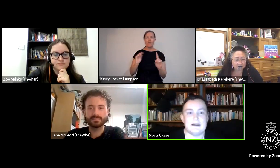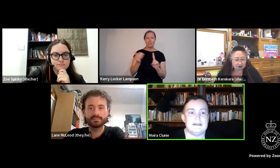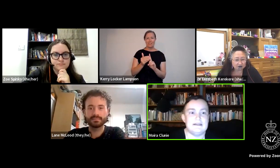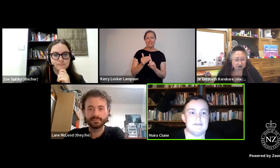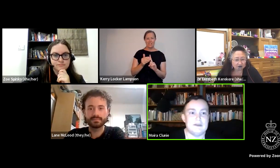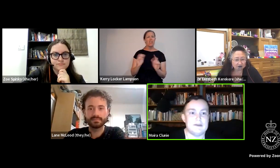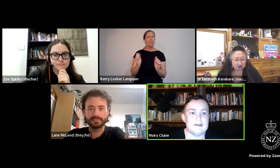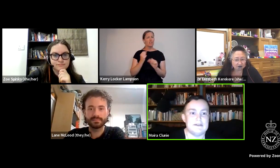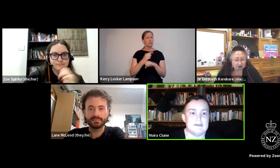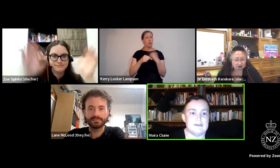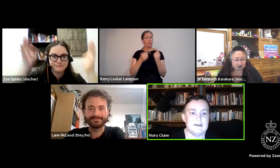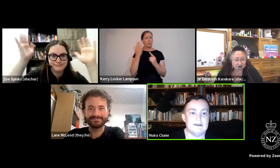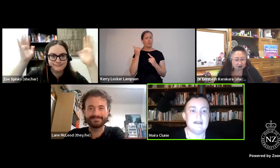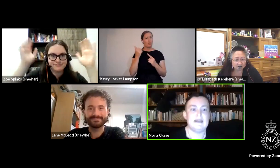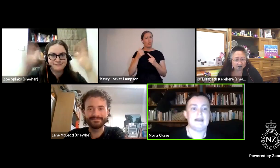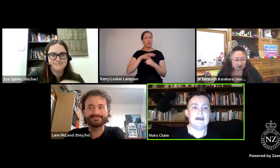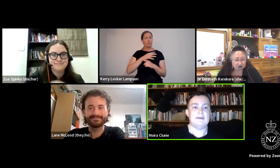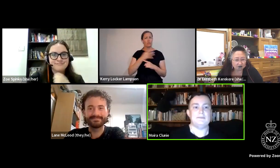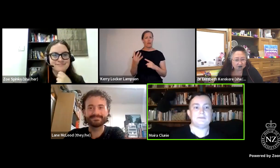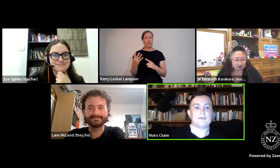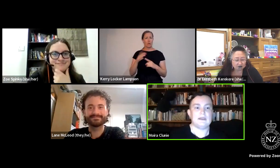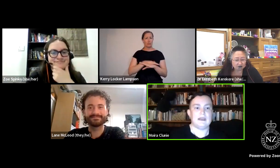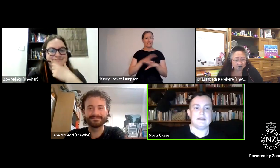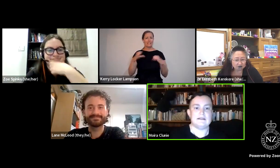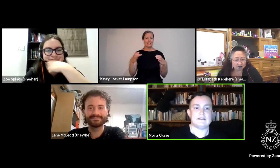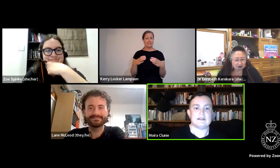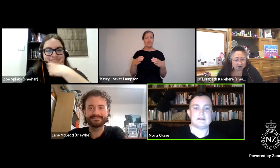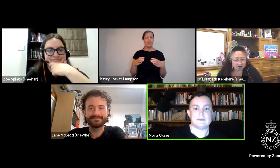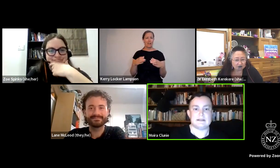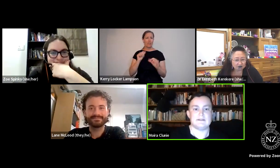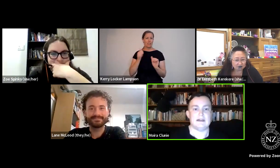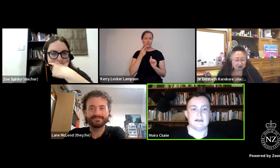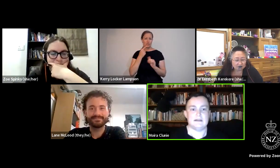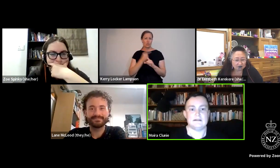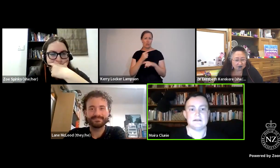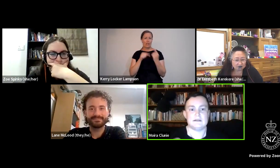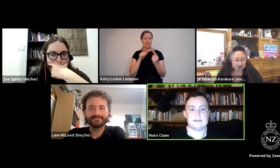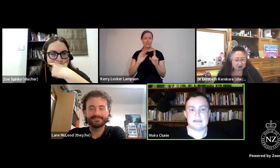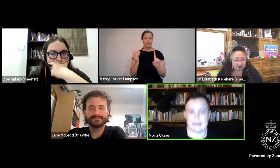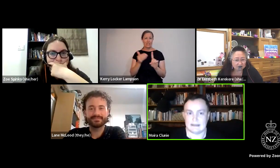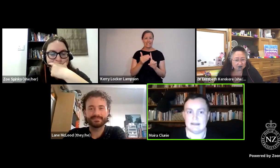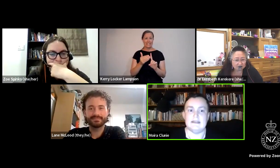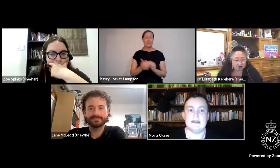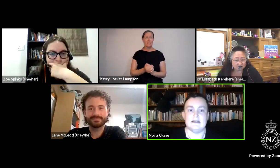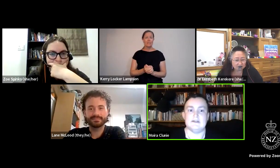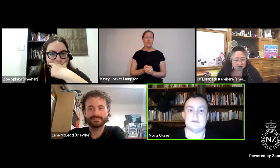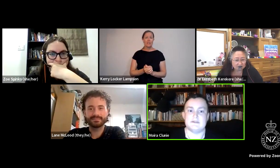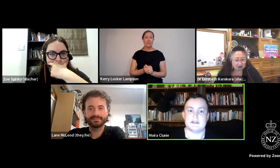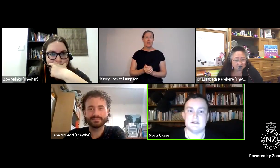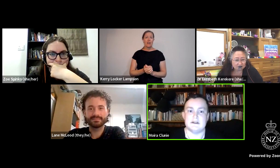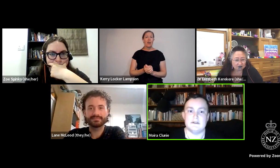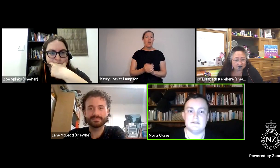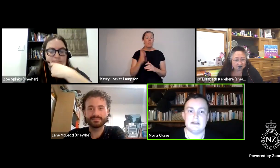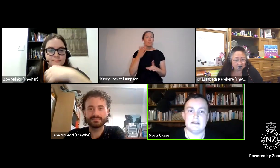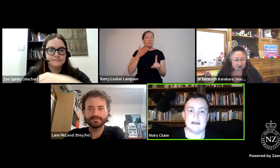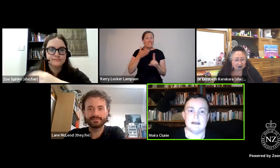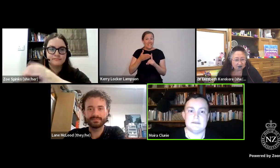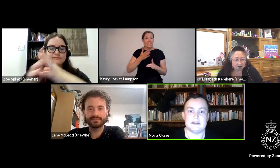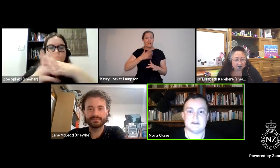mentioned by Rainbow Greens whānau. And just specifying particularly that includes provision